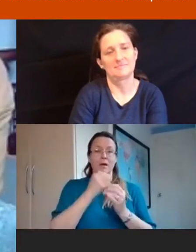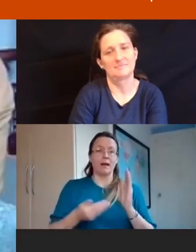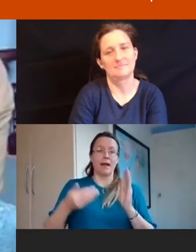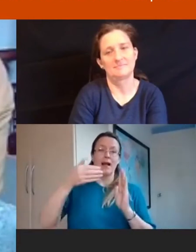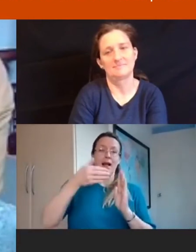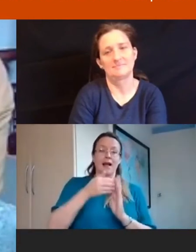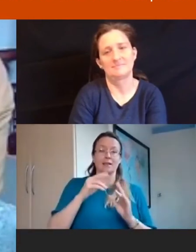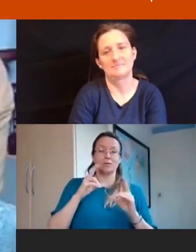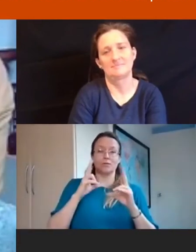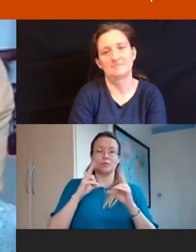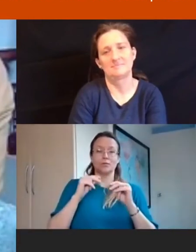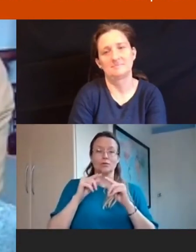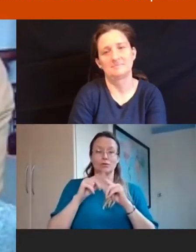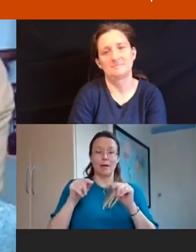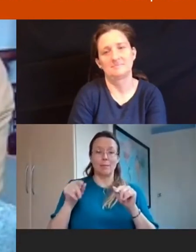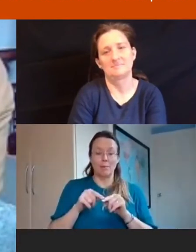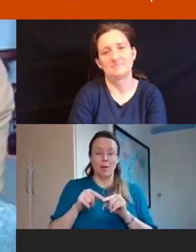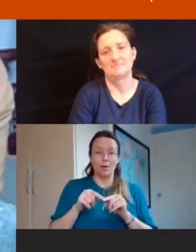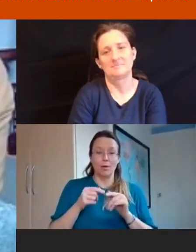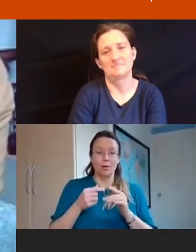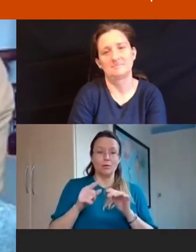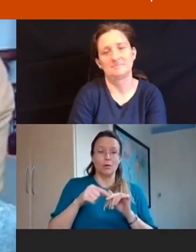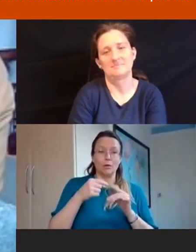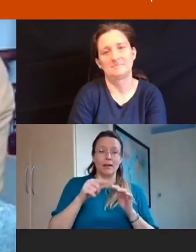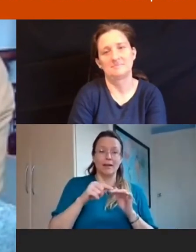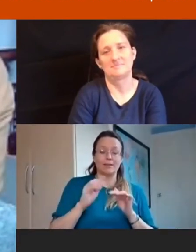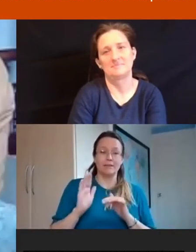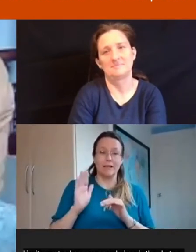wave a hand, and I'll see if I can find you.